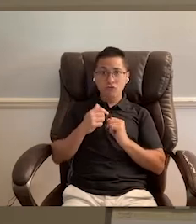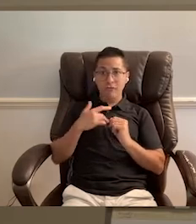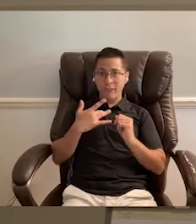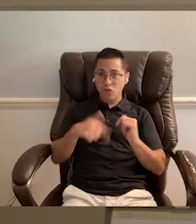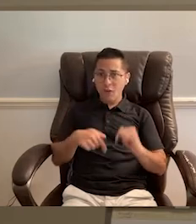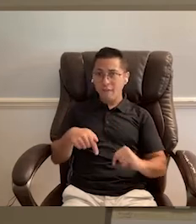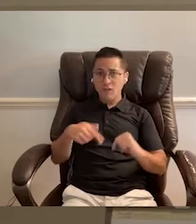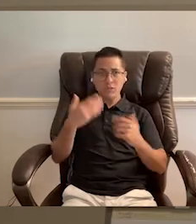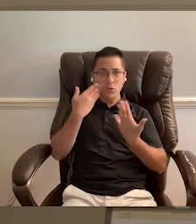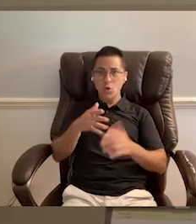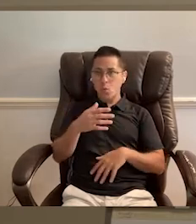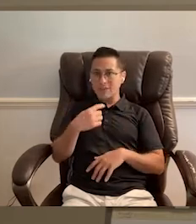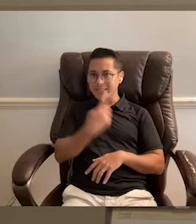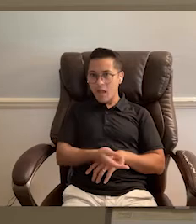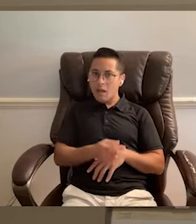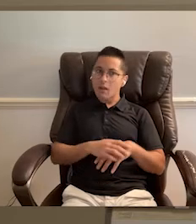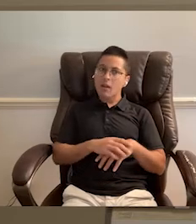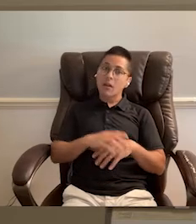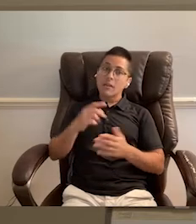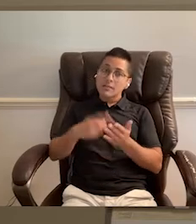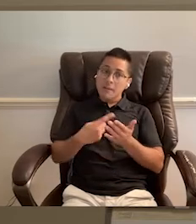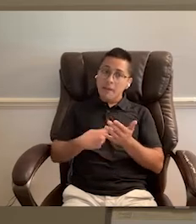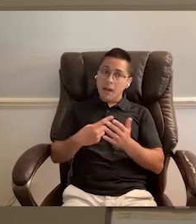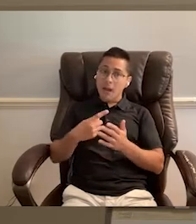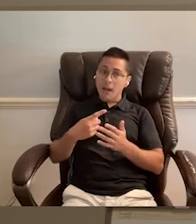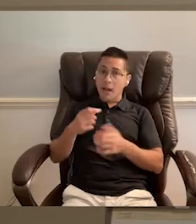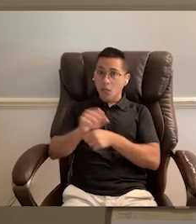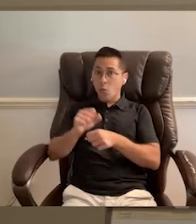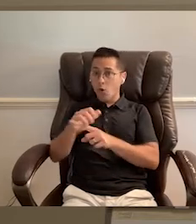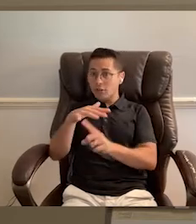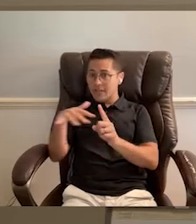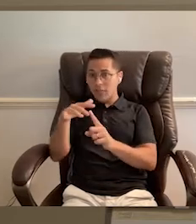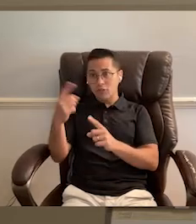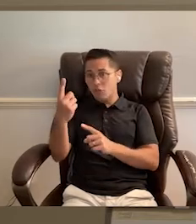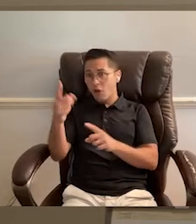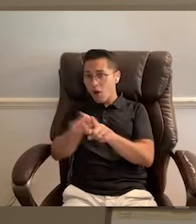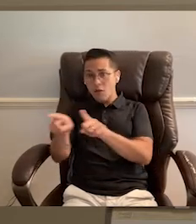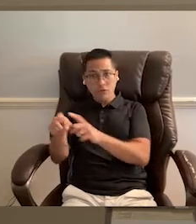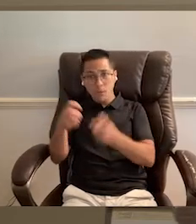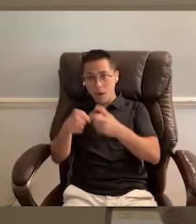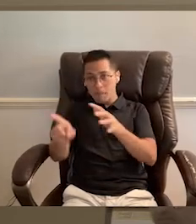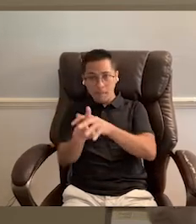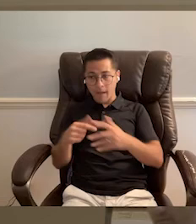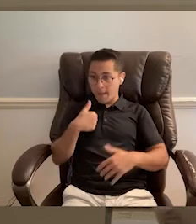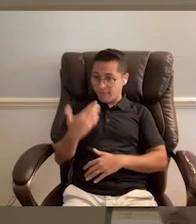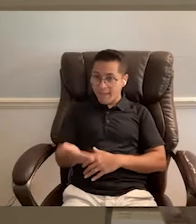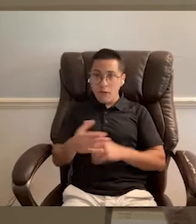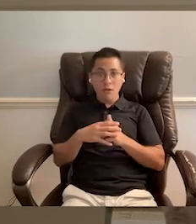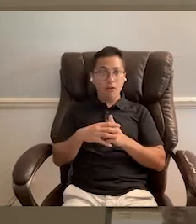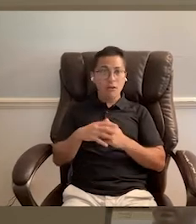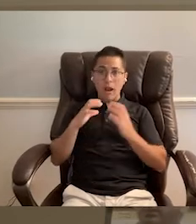get something from the shelf and put it into the conveyor belt. So all these things are actually physical boxes that you hold, but they are